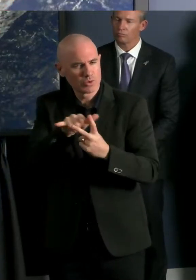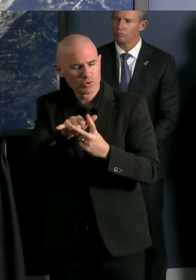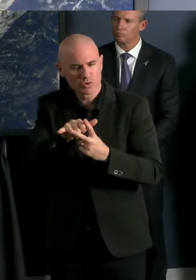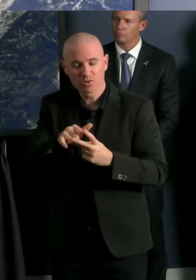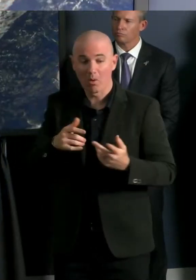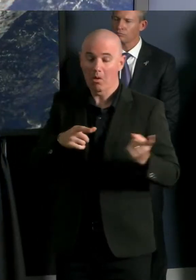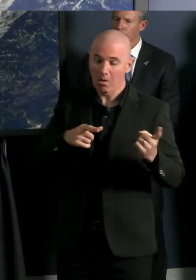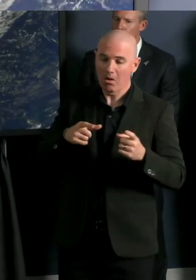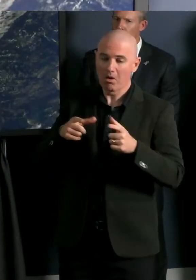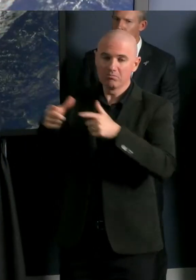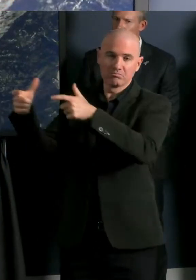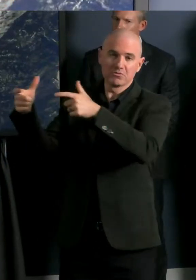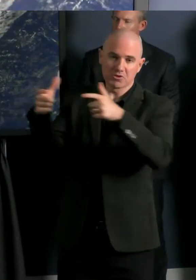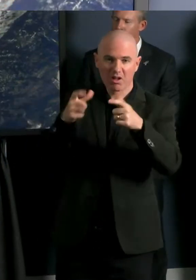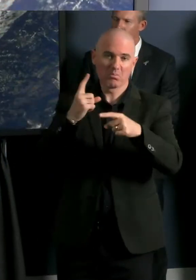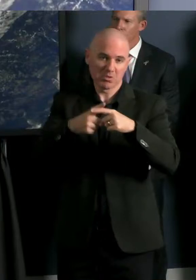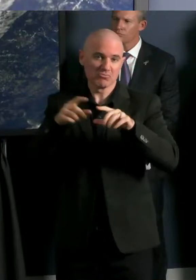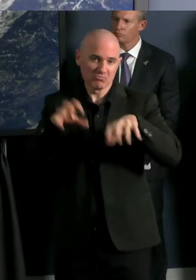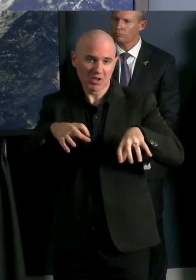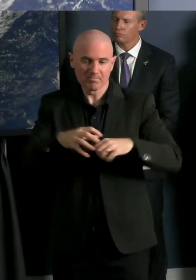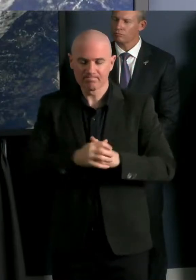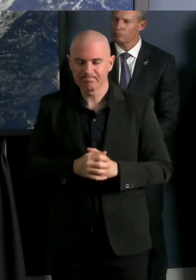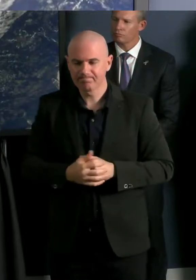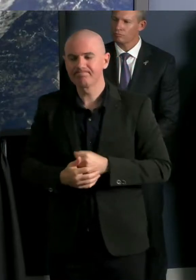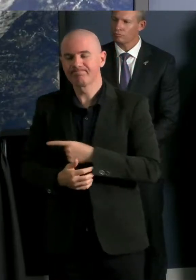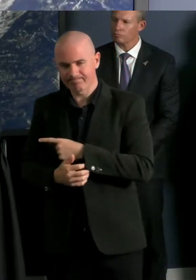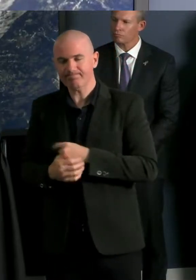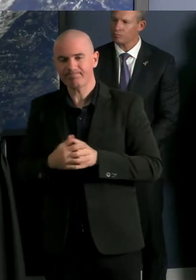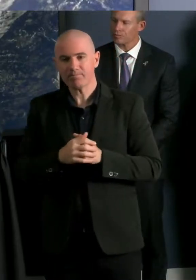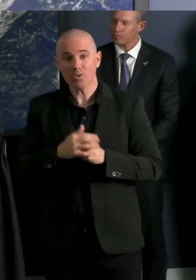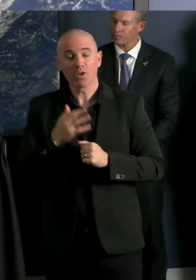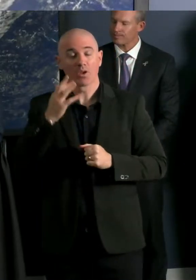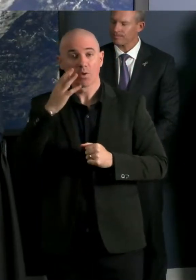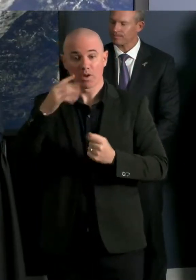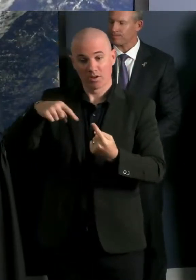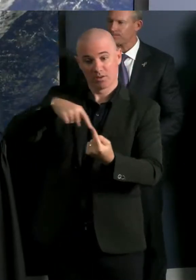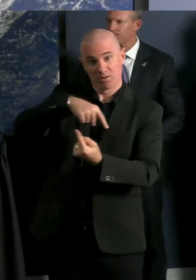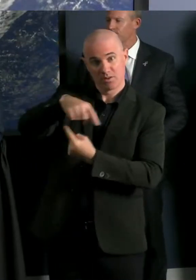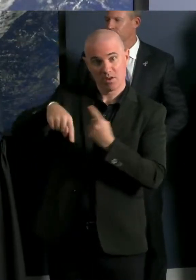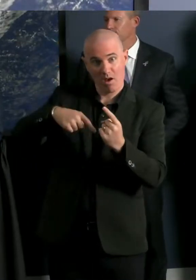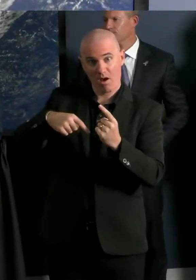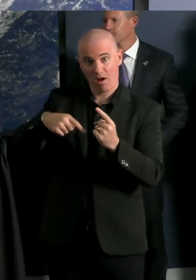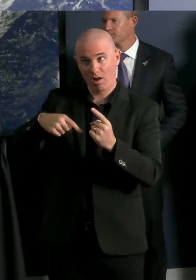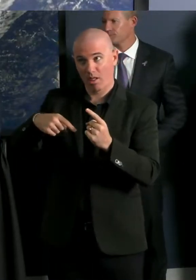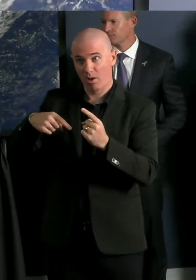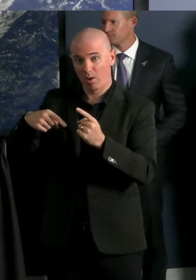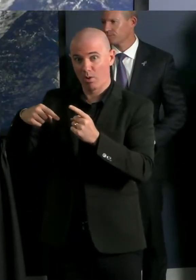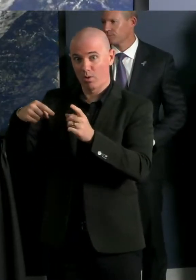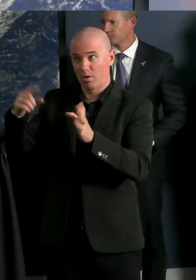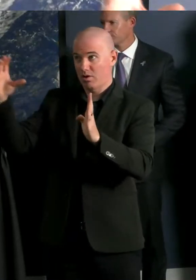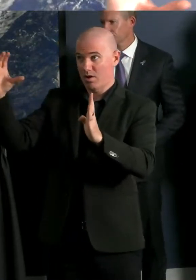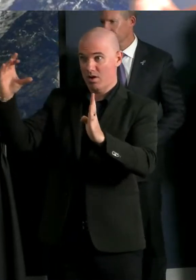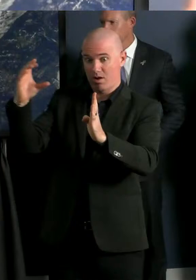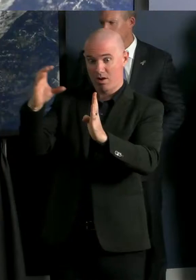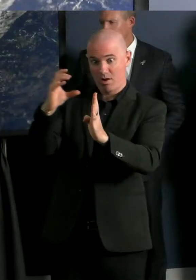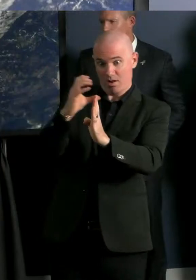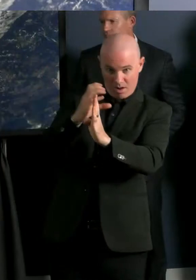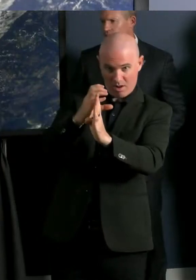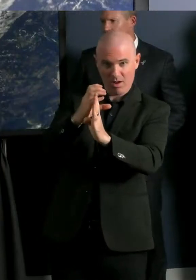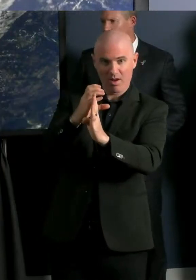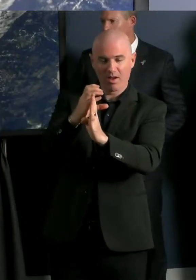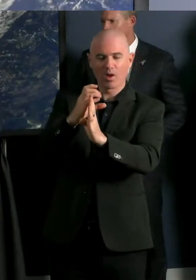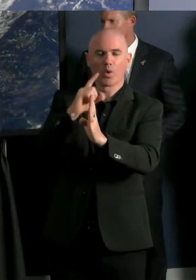Yeah. So in terms of the movement, once this cyclone reaches land, it is expected to continue